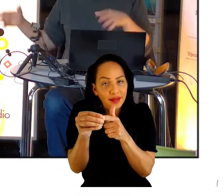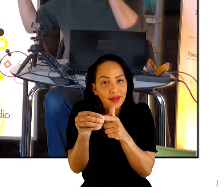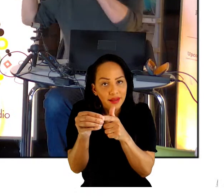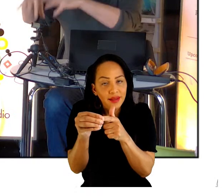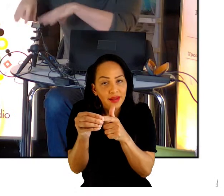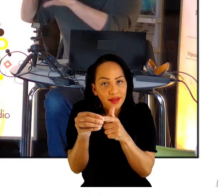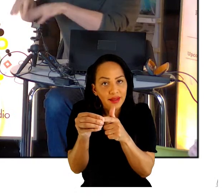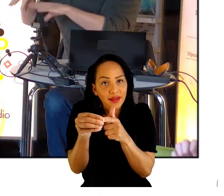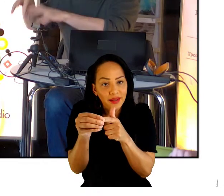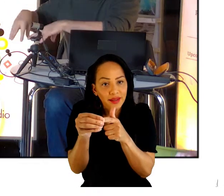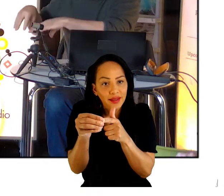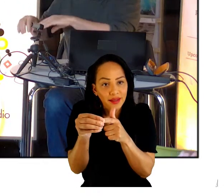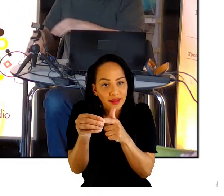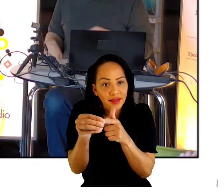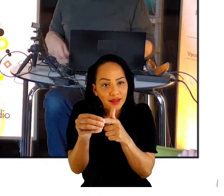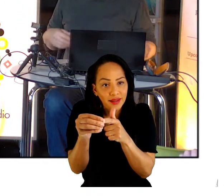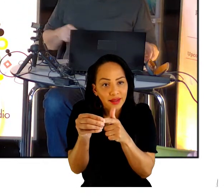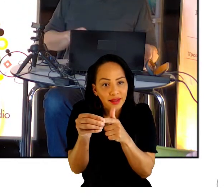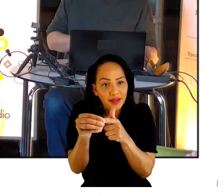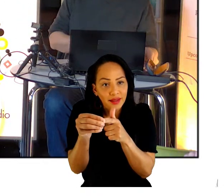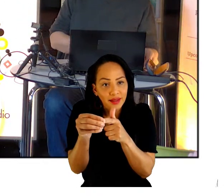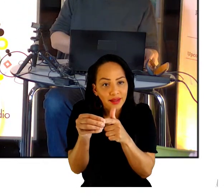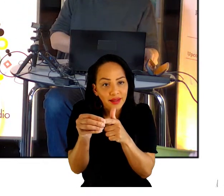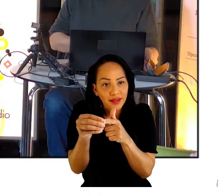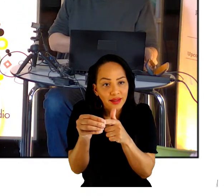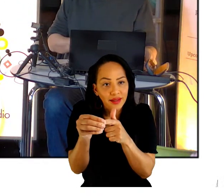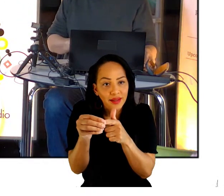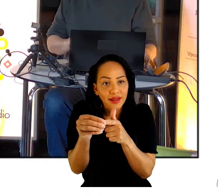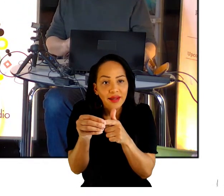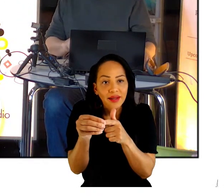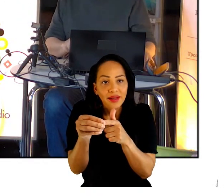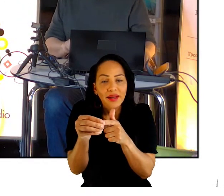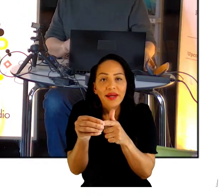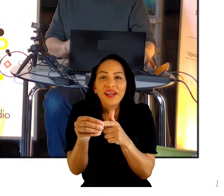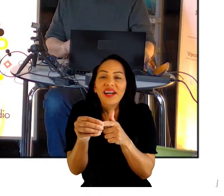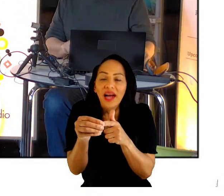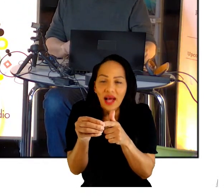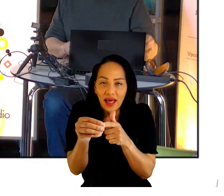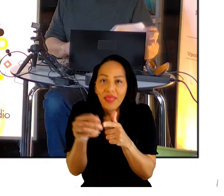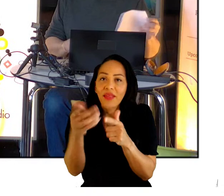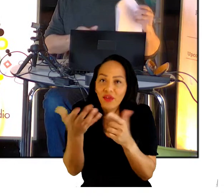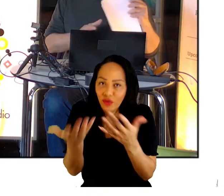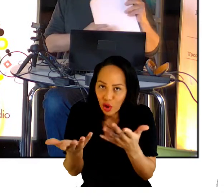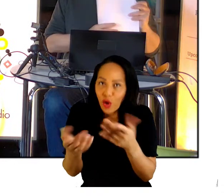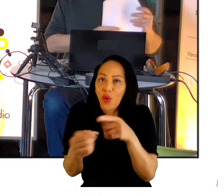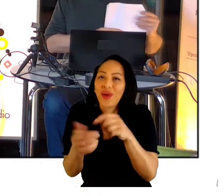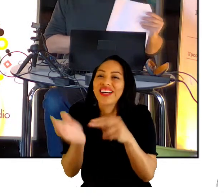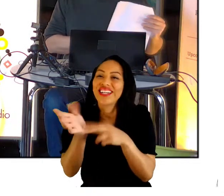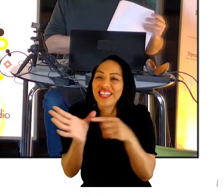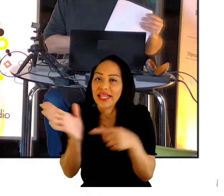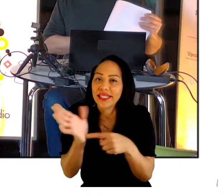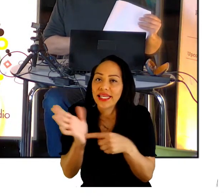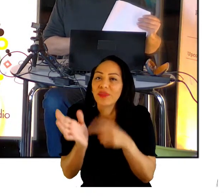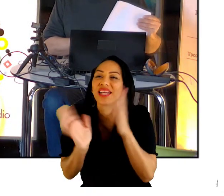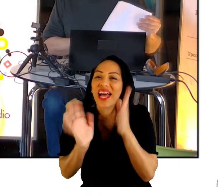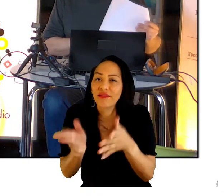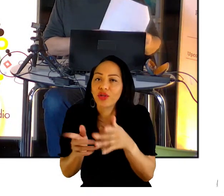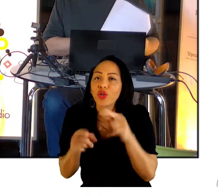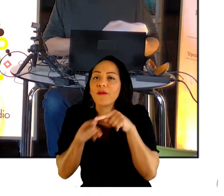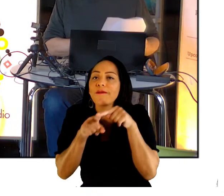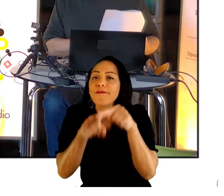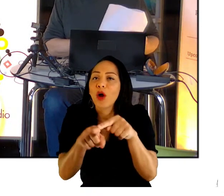we had to kind of go back to that low level of Natalie having to choreograph herself to the video. So in a way, it's a